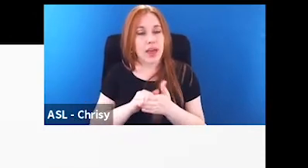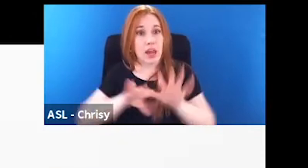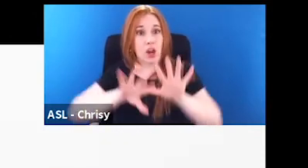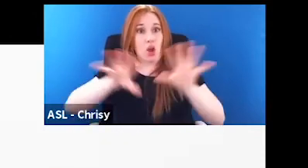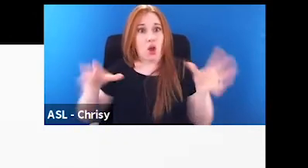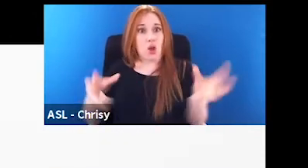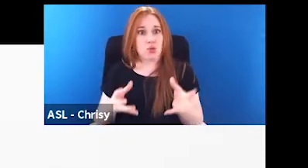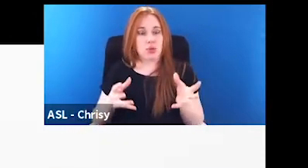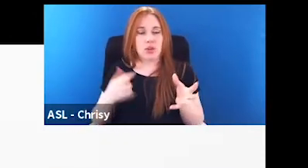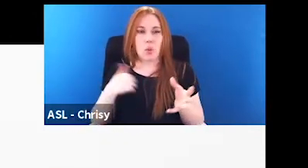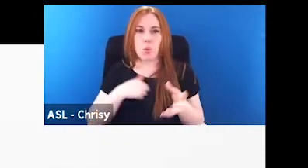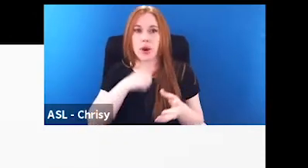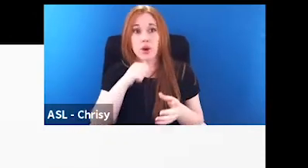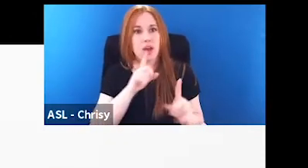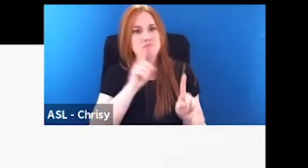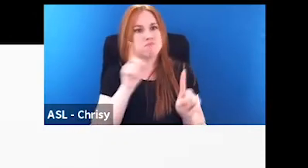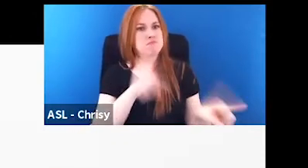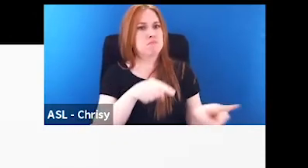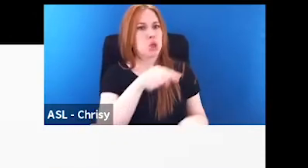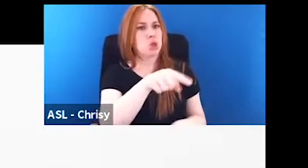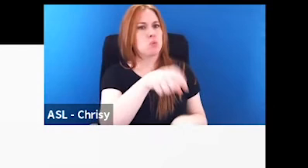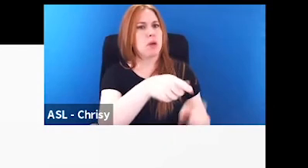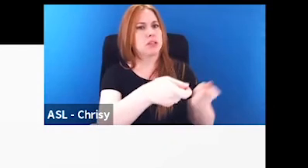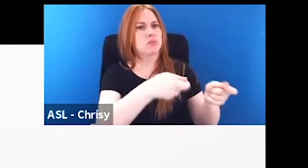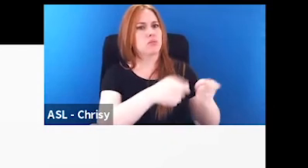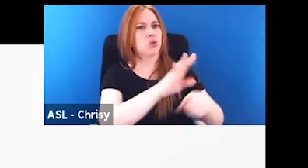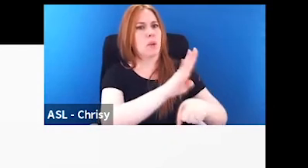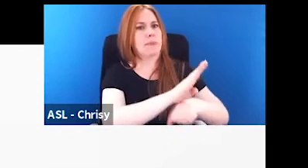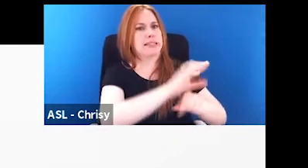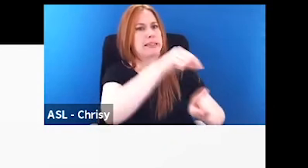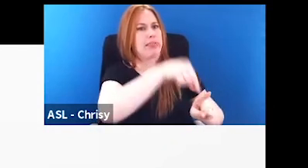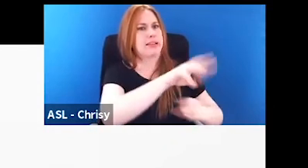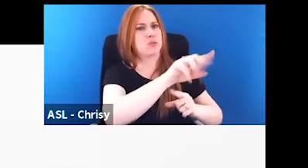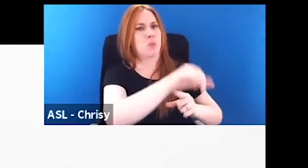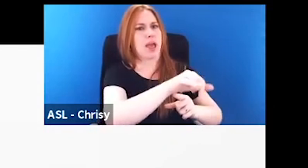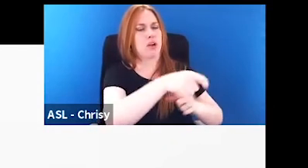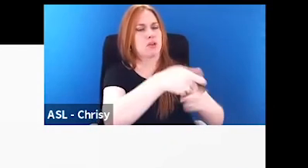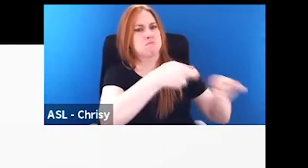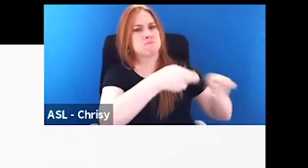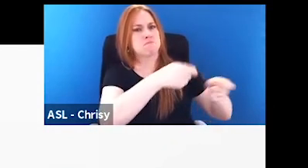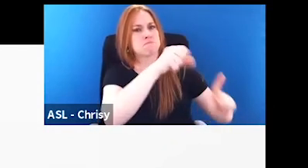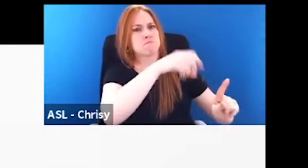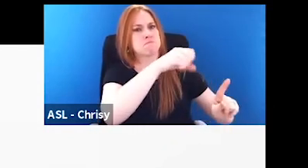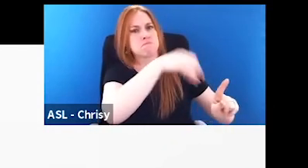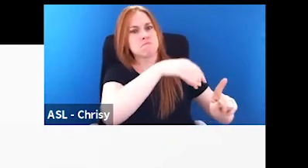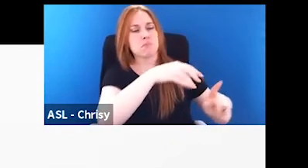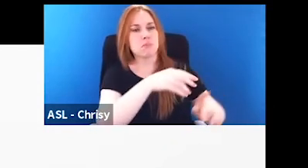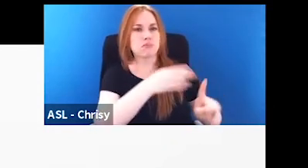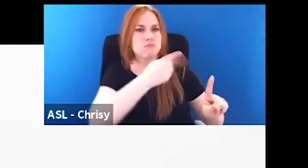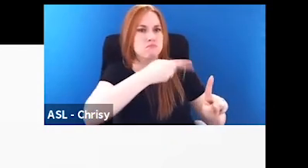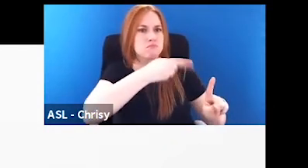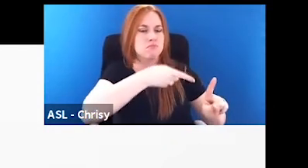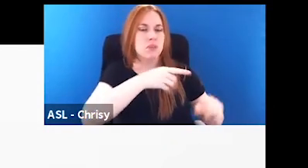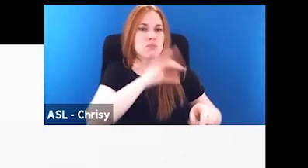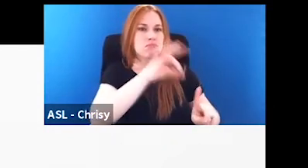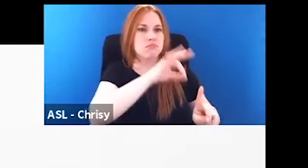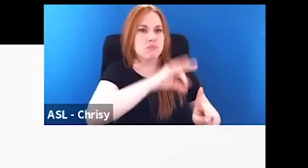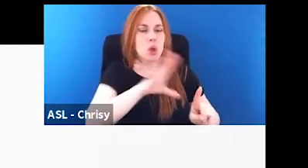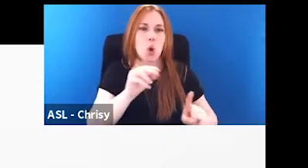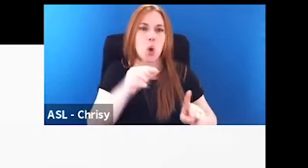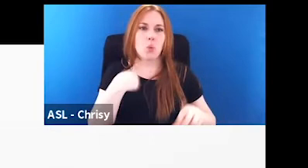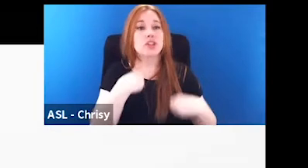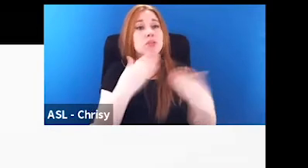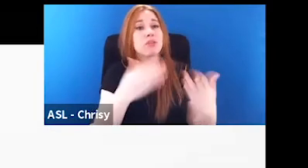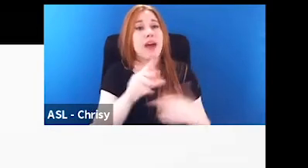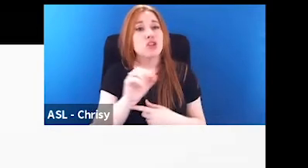going to tell a company how to run their business or run their culture. What we intend to do is provide a toolbox or